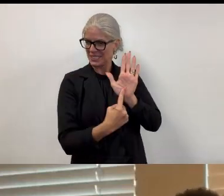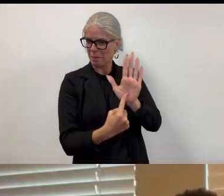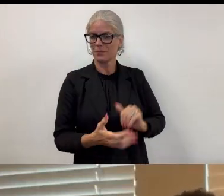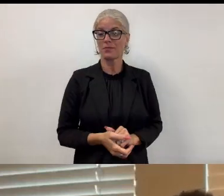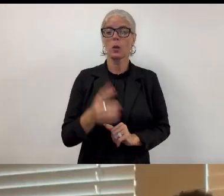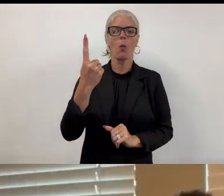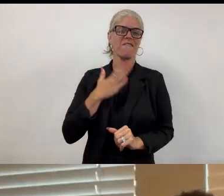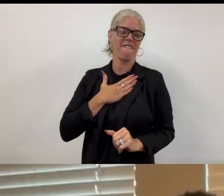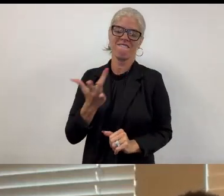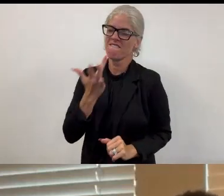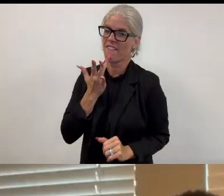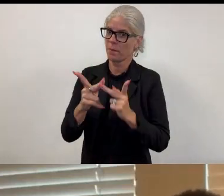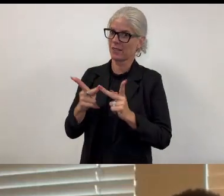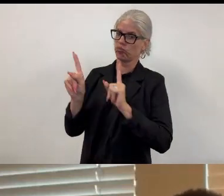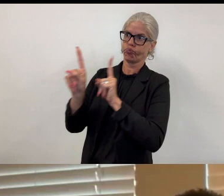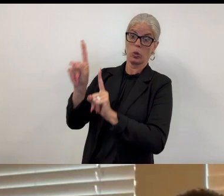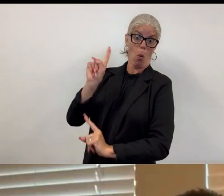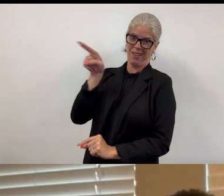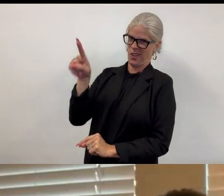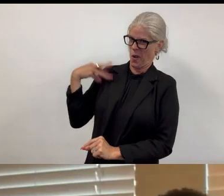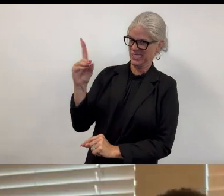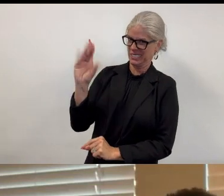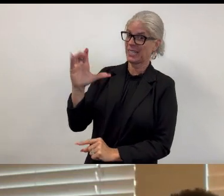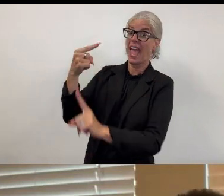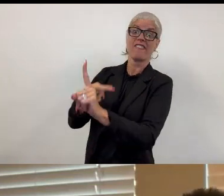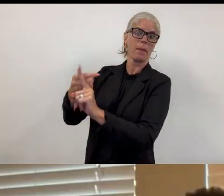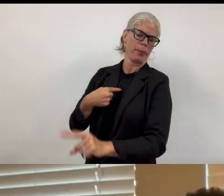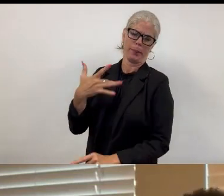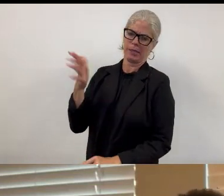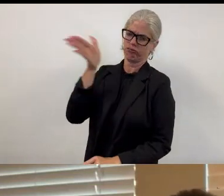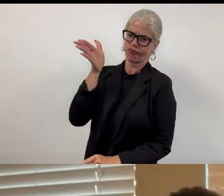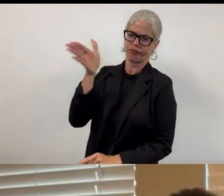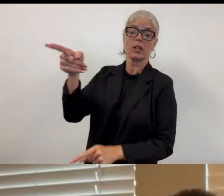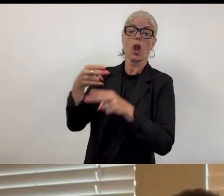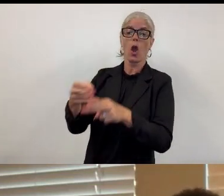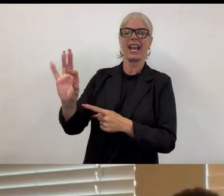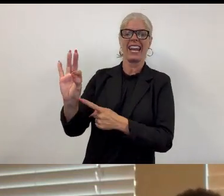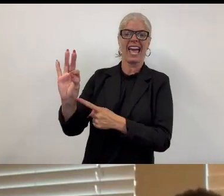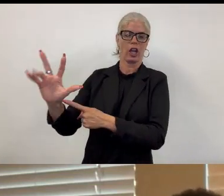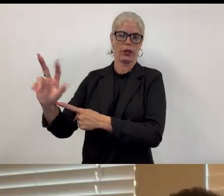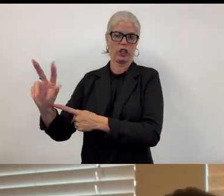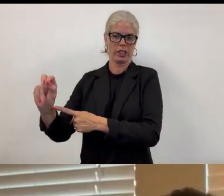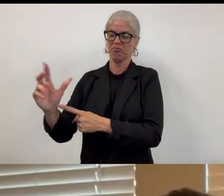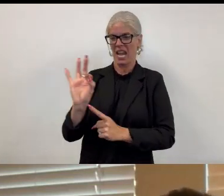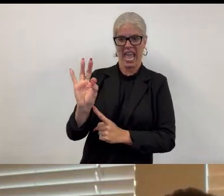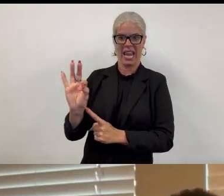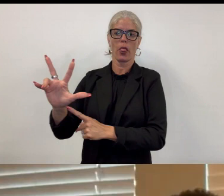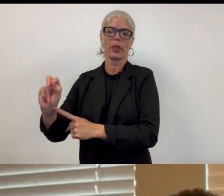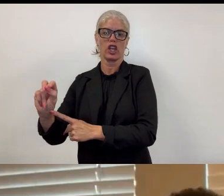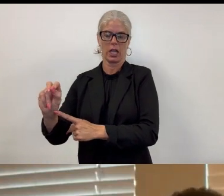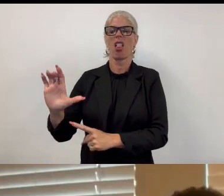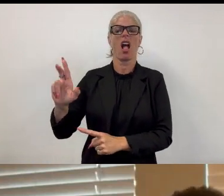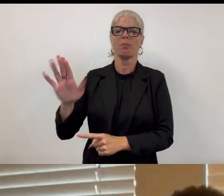example. One of my favorite establishments in Washington, D.C. that I go to probably monthly is